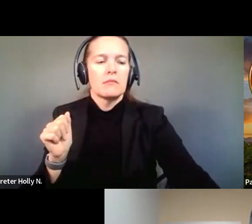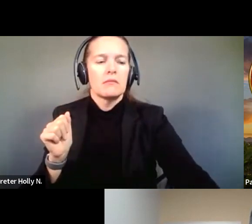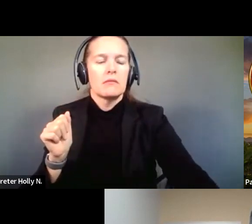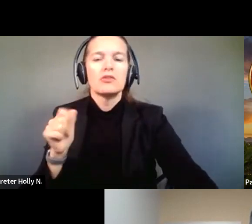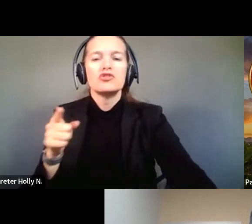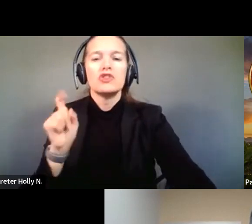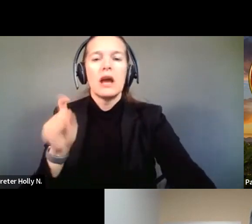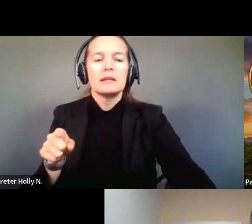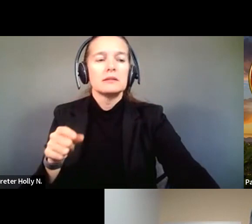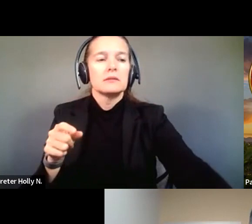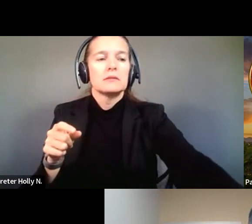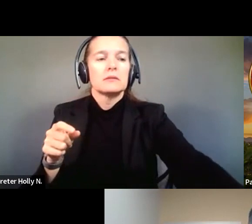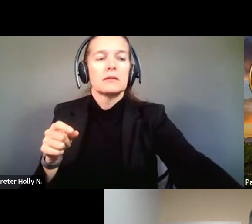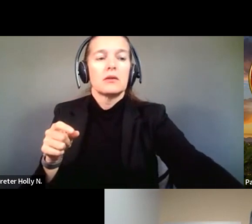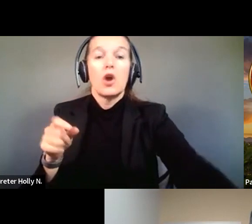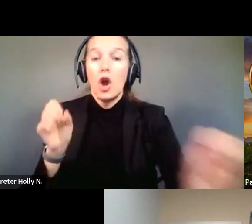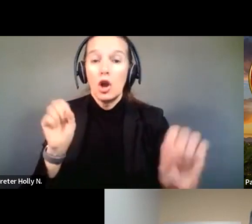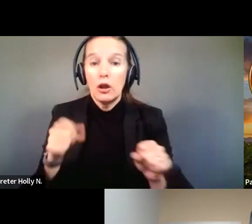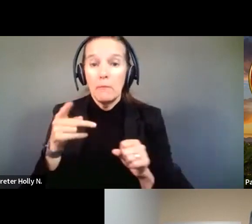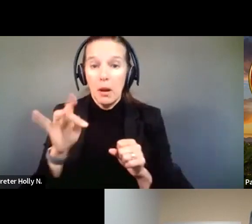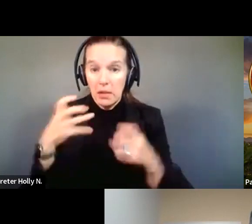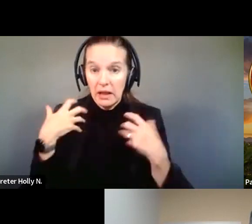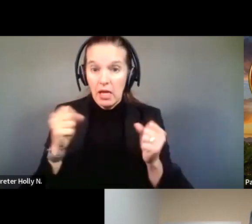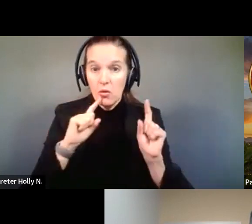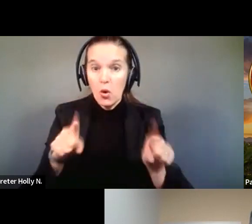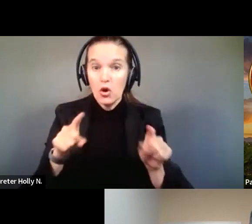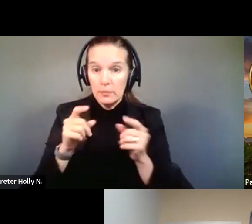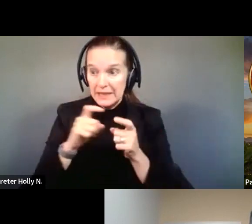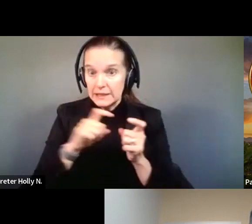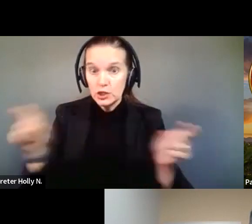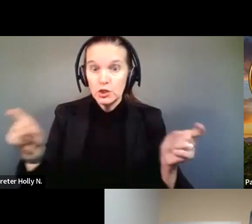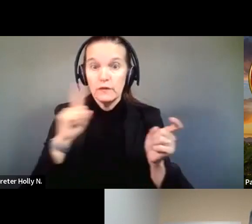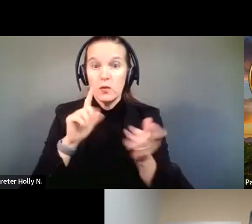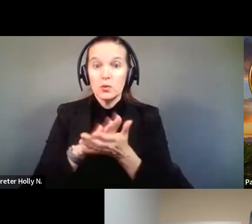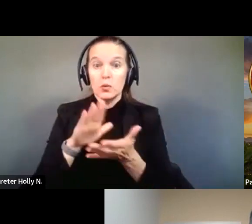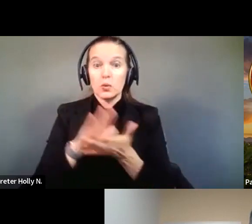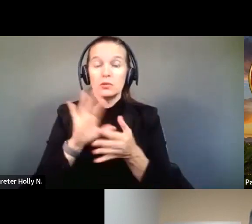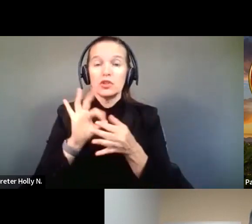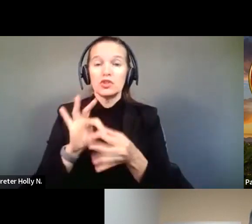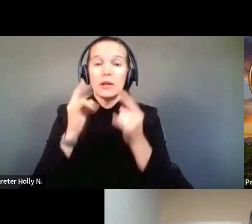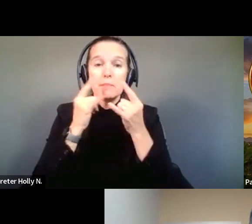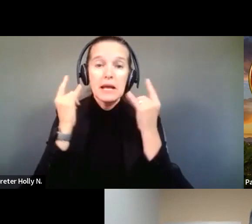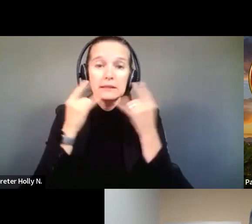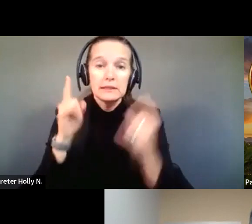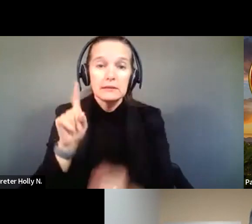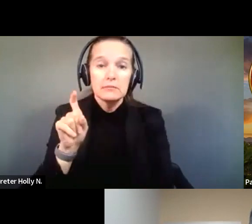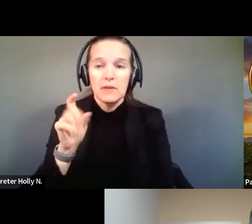asks, is there a chance that a public health order would be issued for schools concerning masking, I